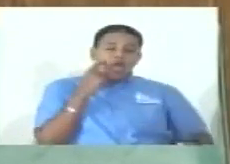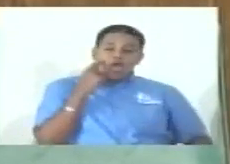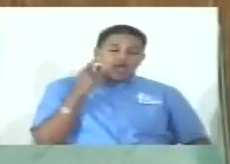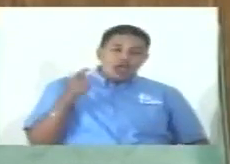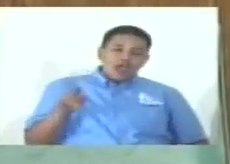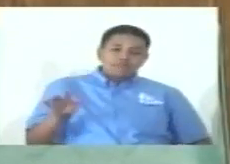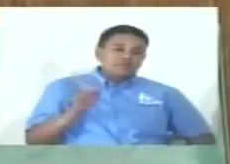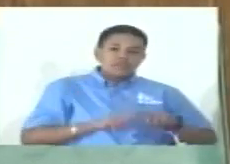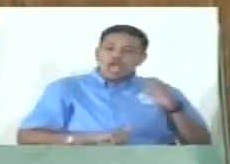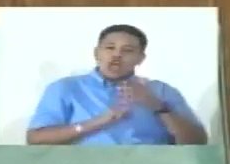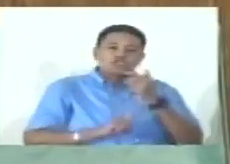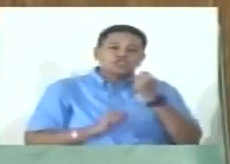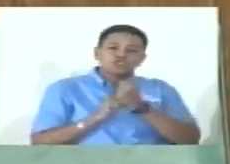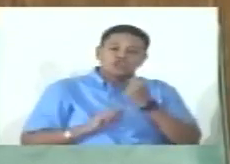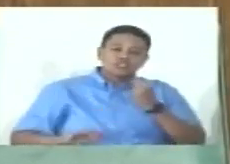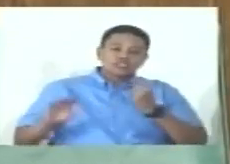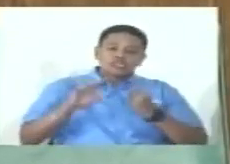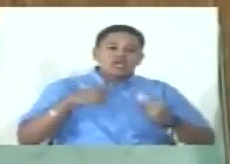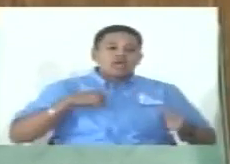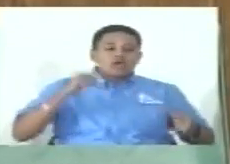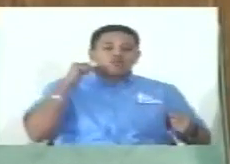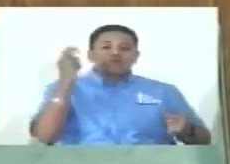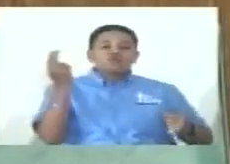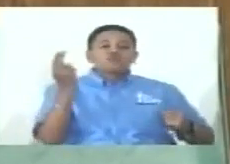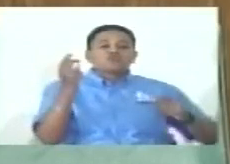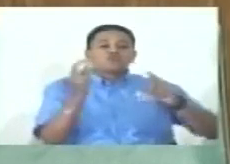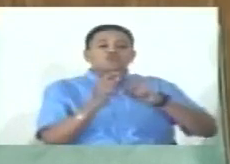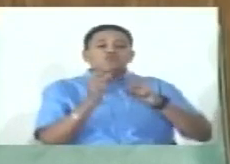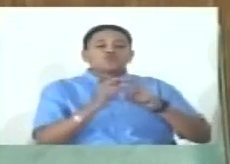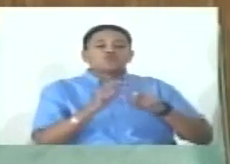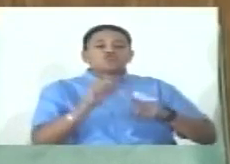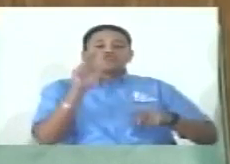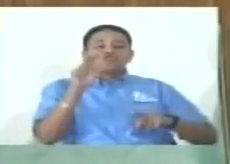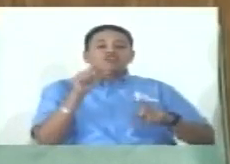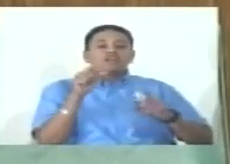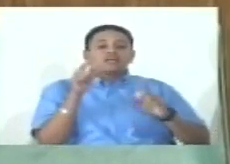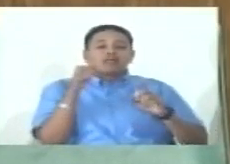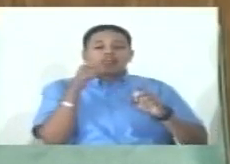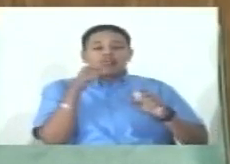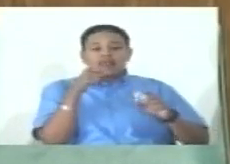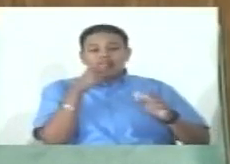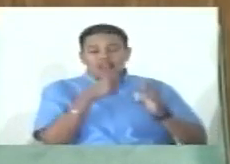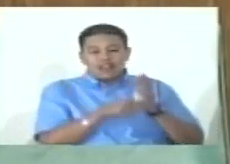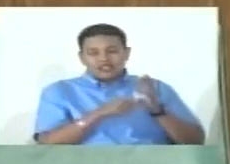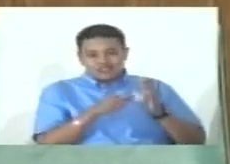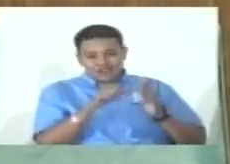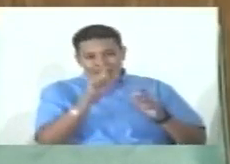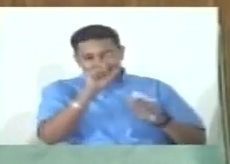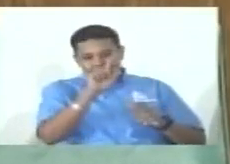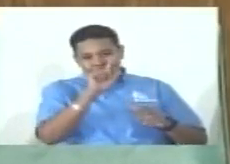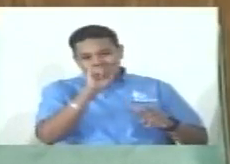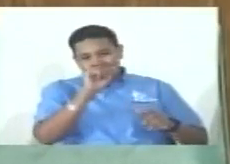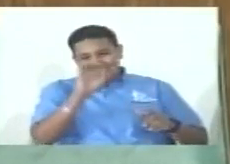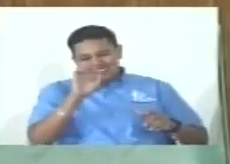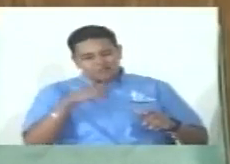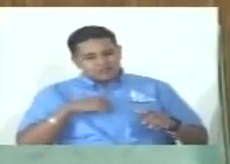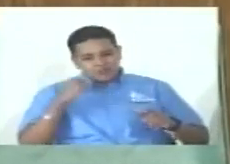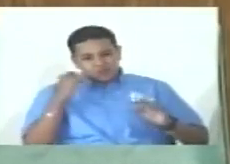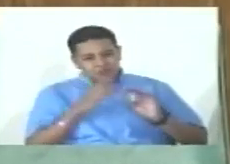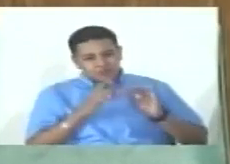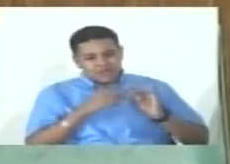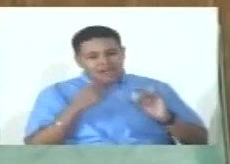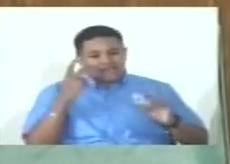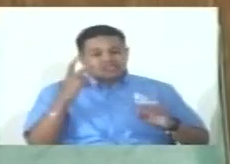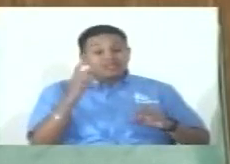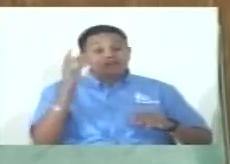them. I won't use the word, the three-letter word, but I've seen even from the Prime Minister and Minister who